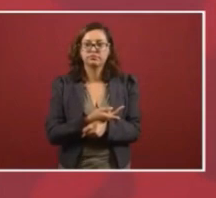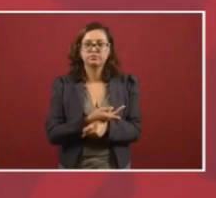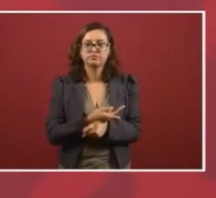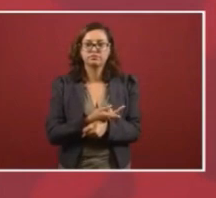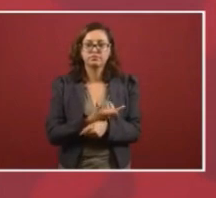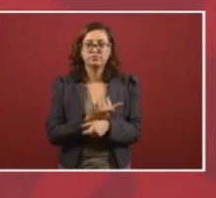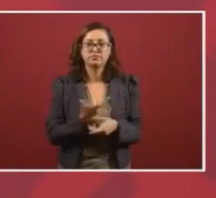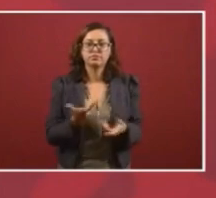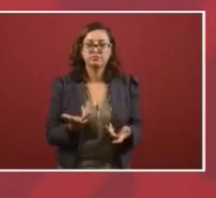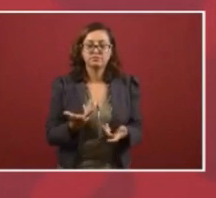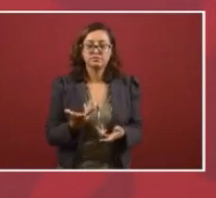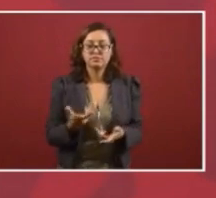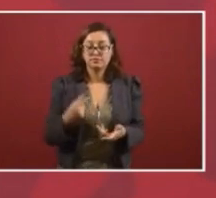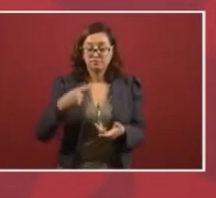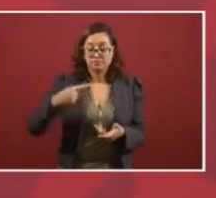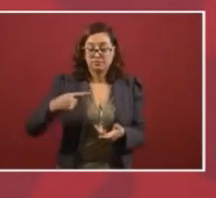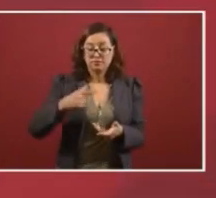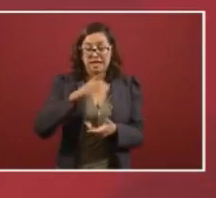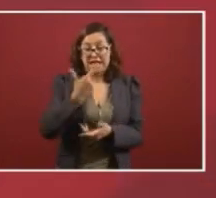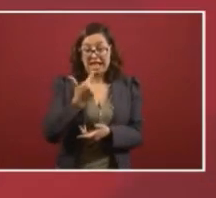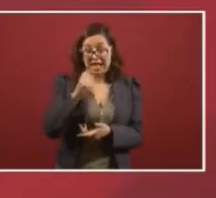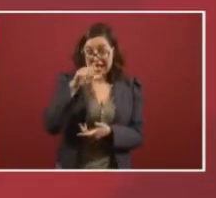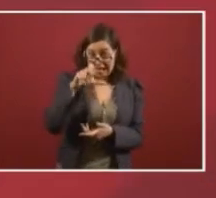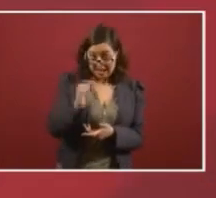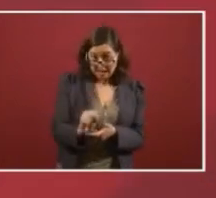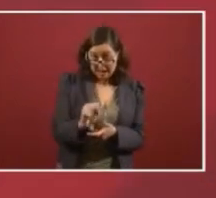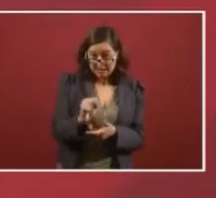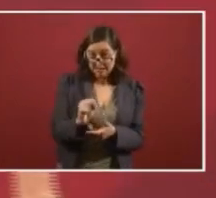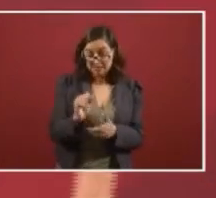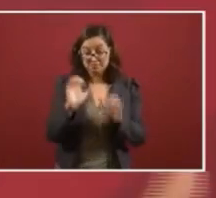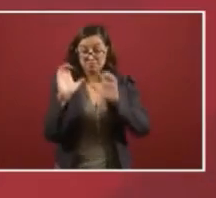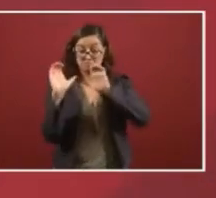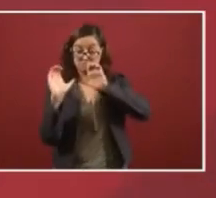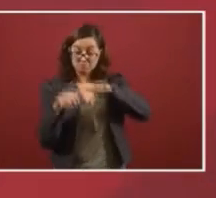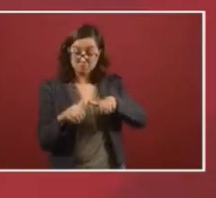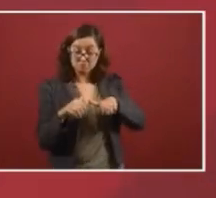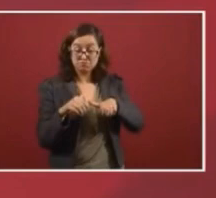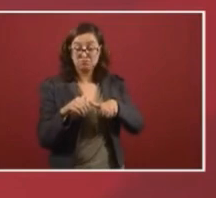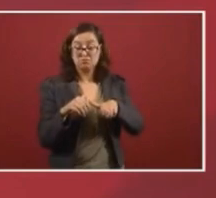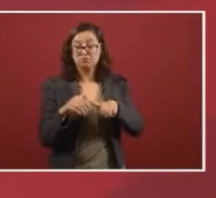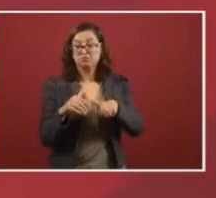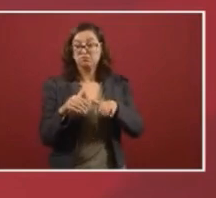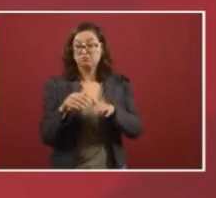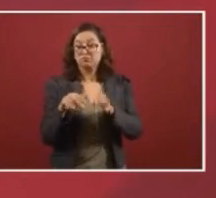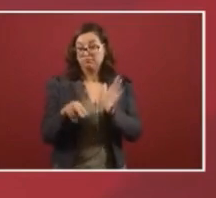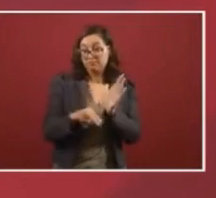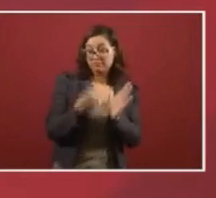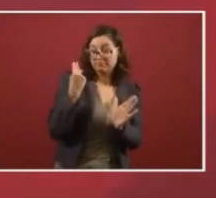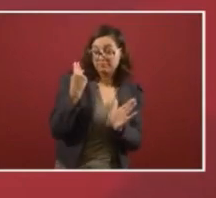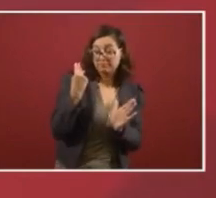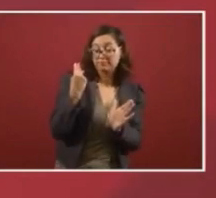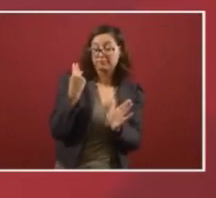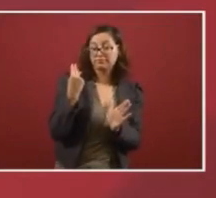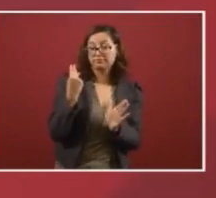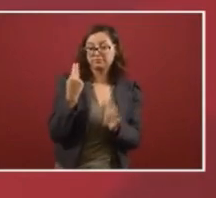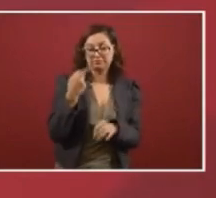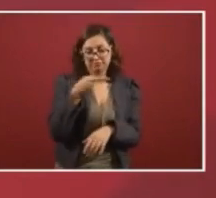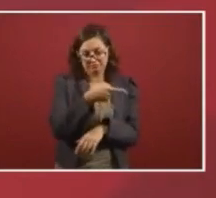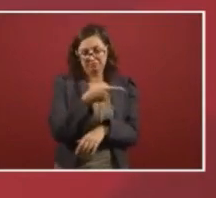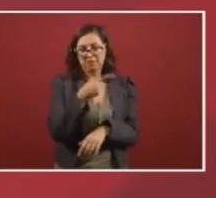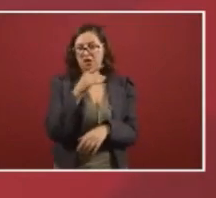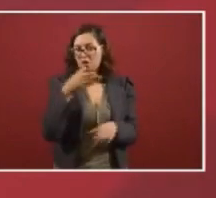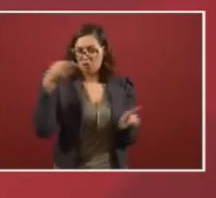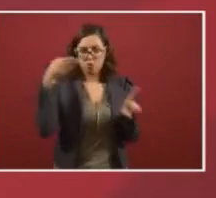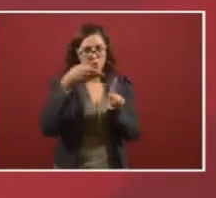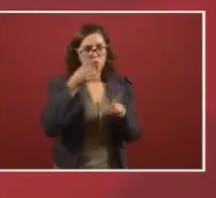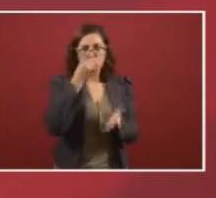according to the contract of gas for us, which meant for us an advantage